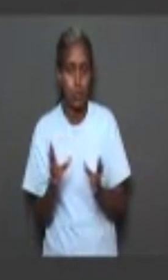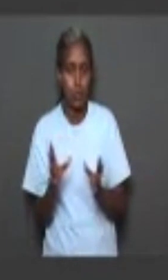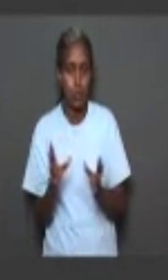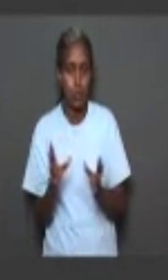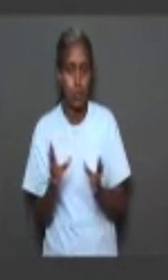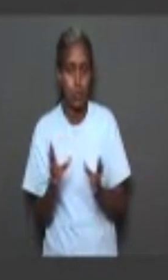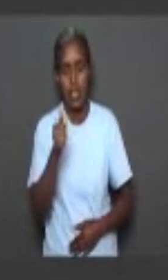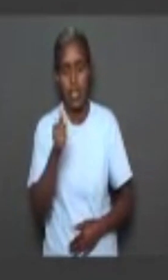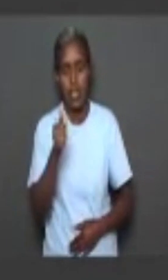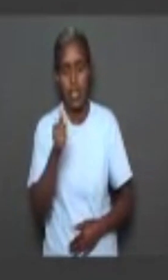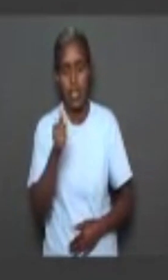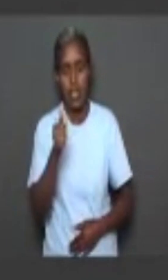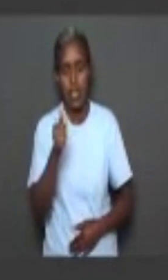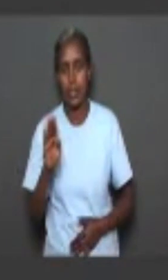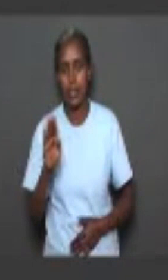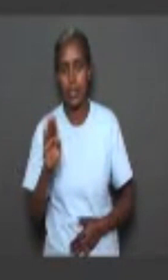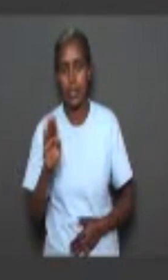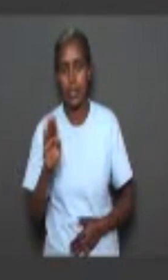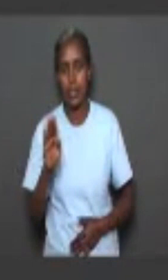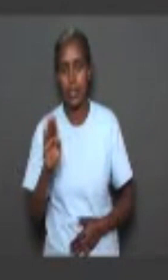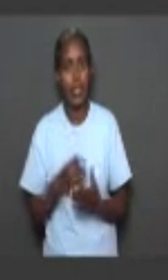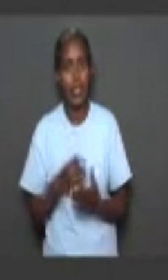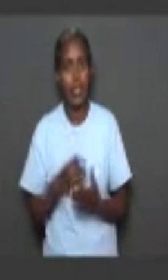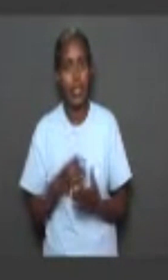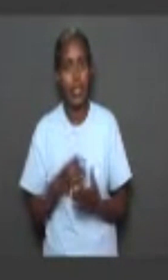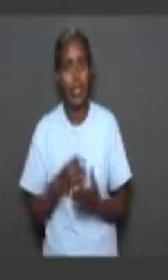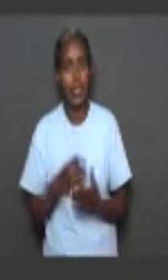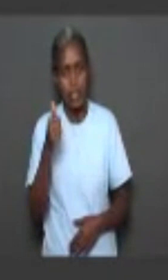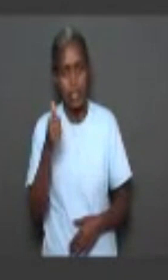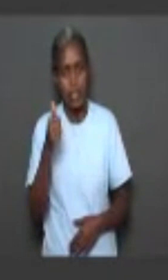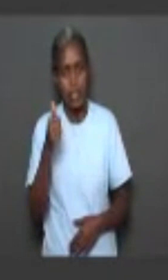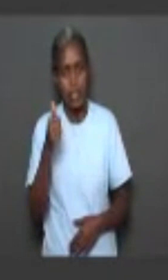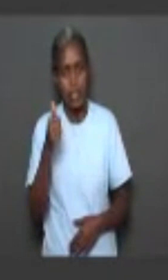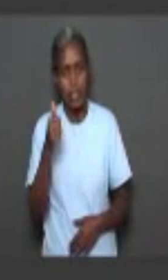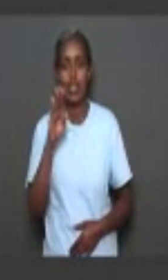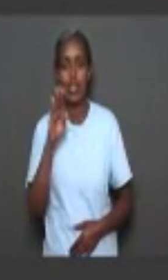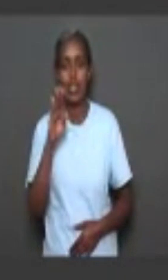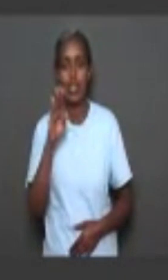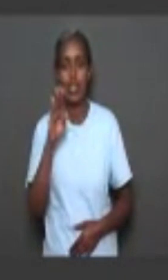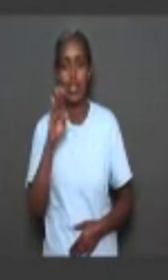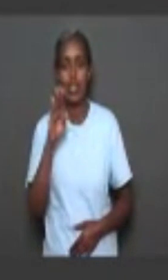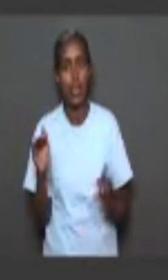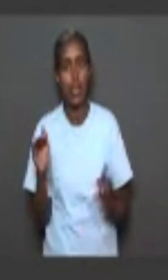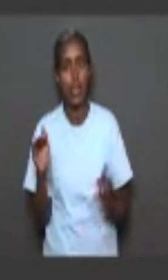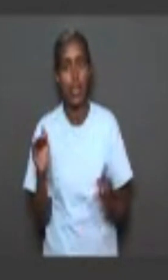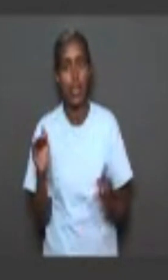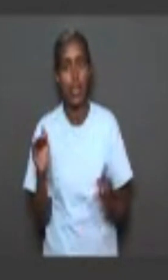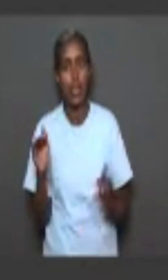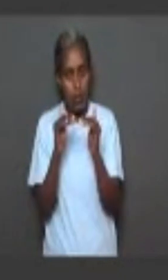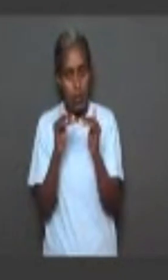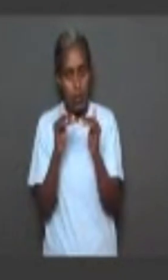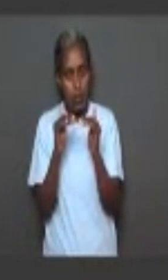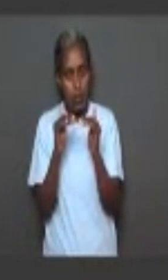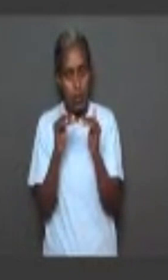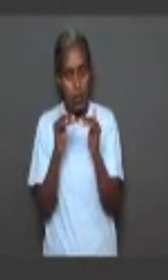and B, then A and B are equivalent.